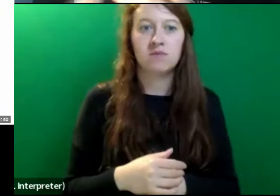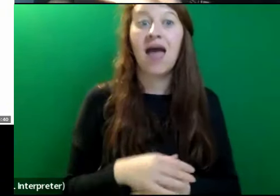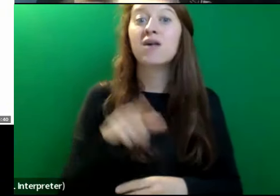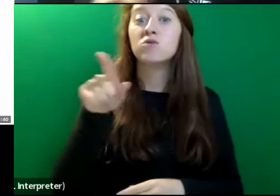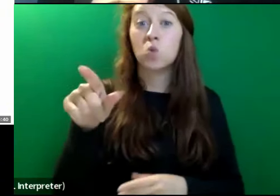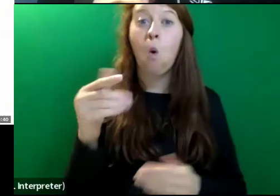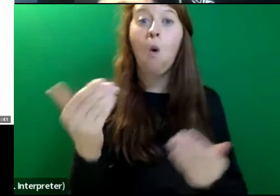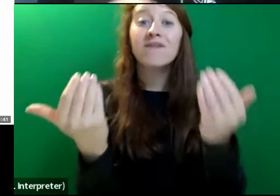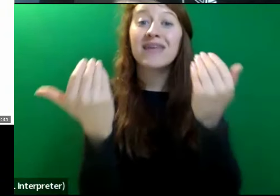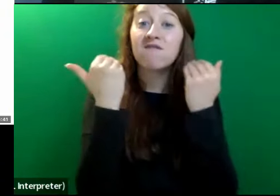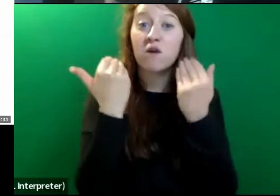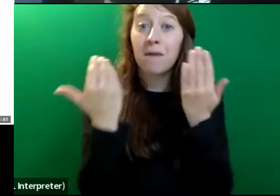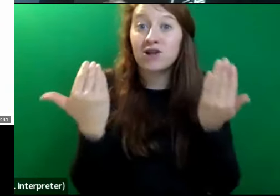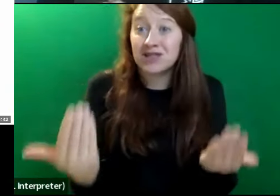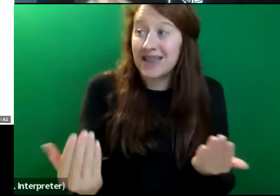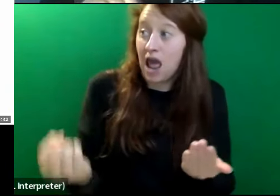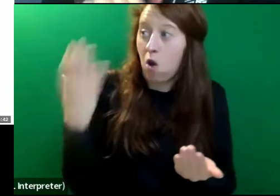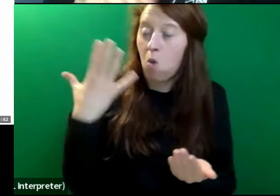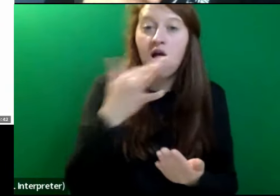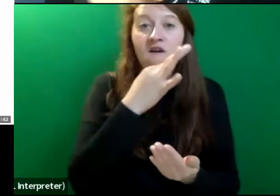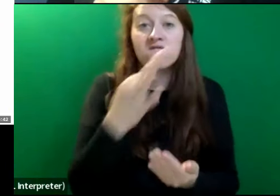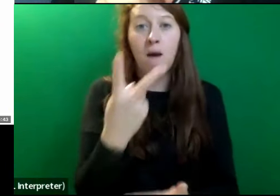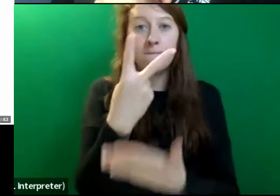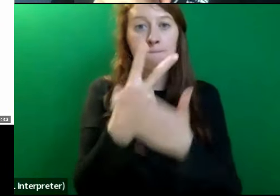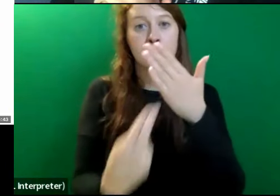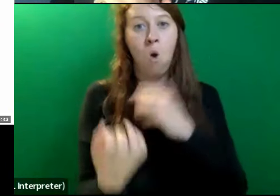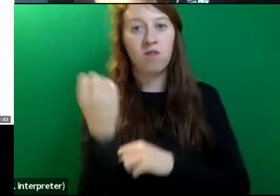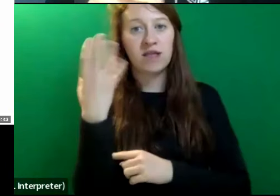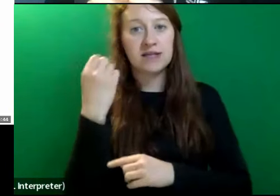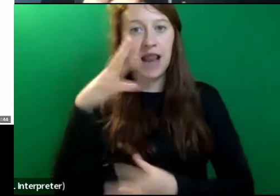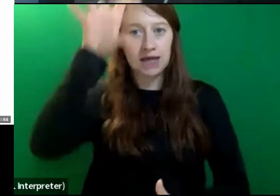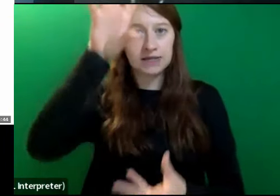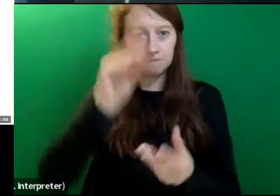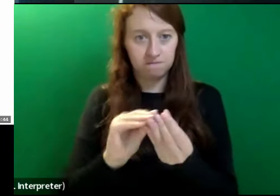draw comparisons between the two hands.